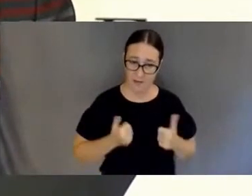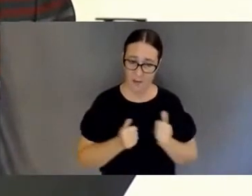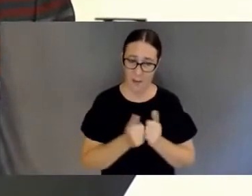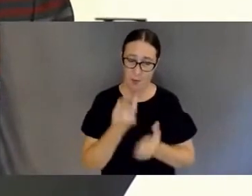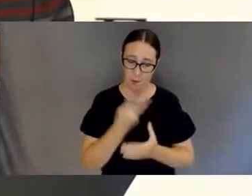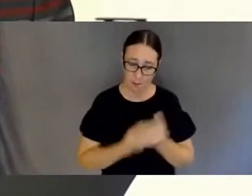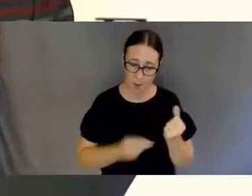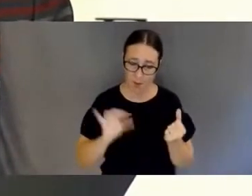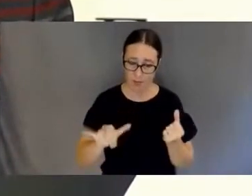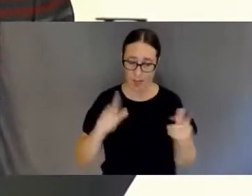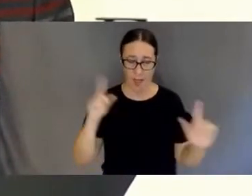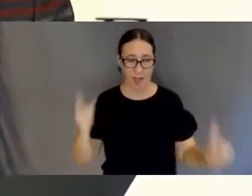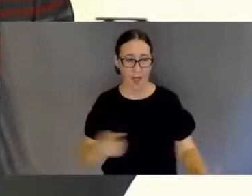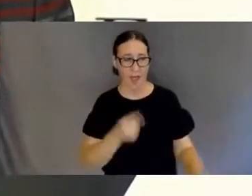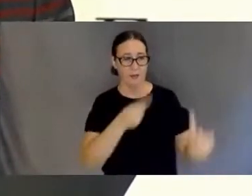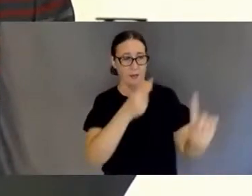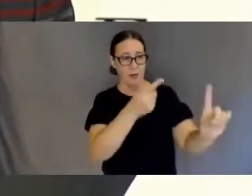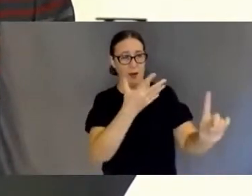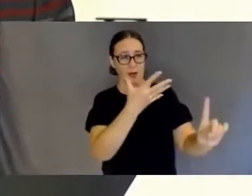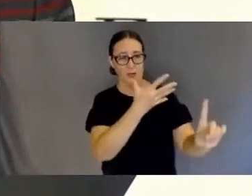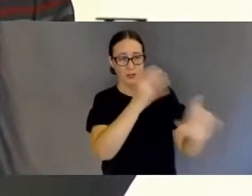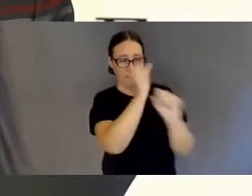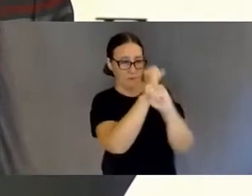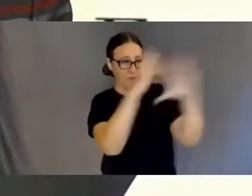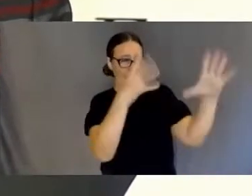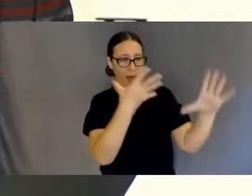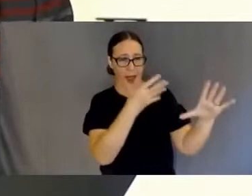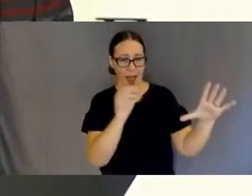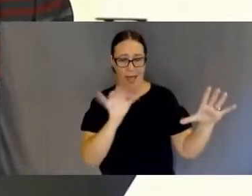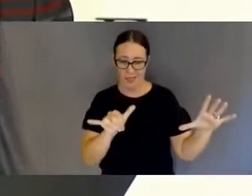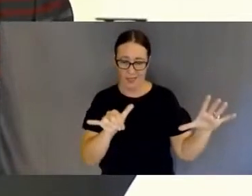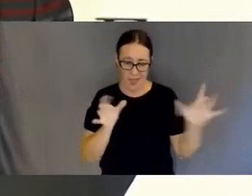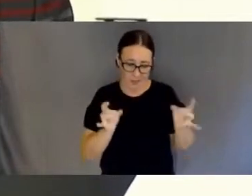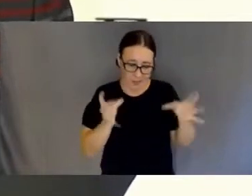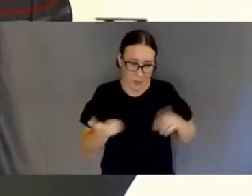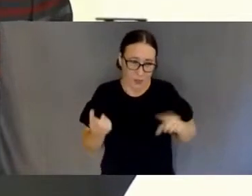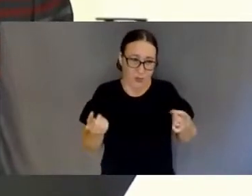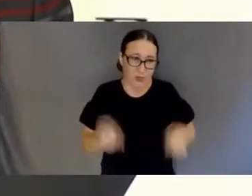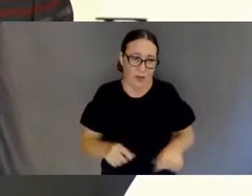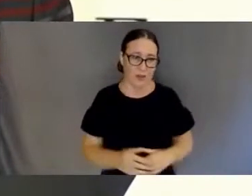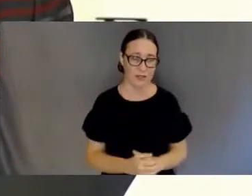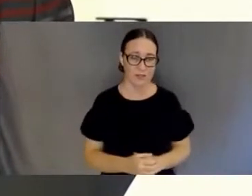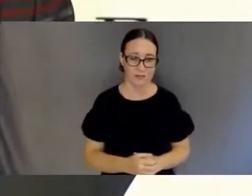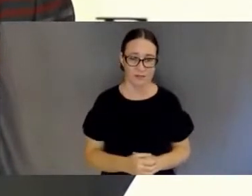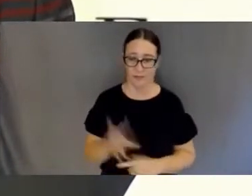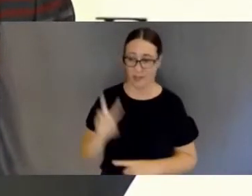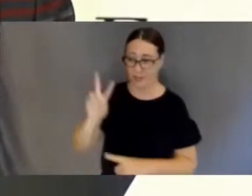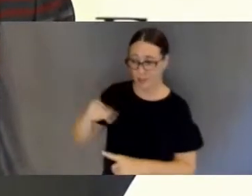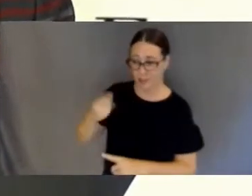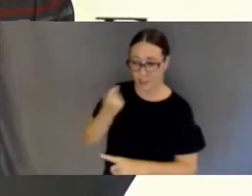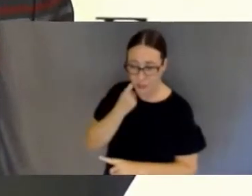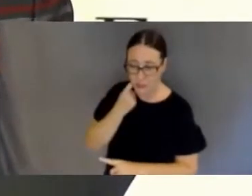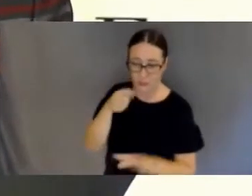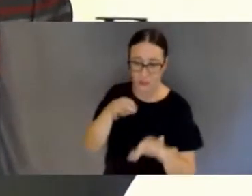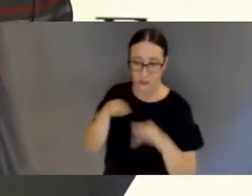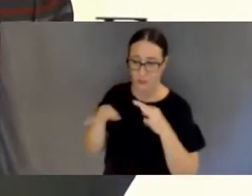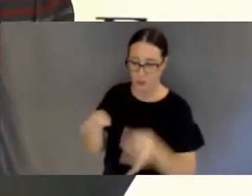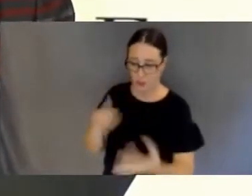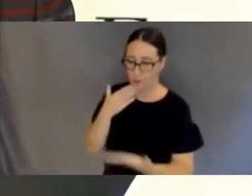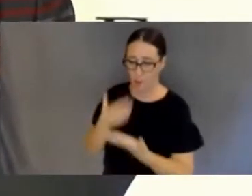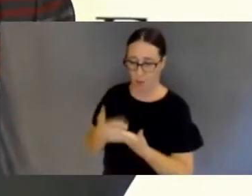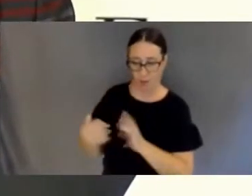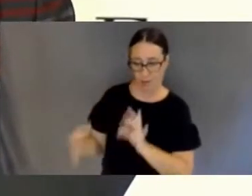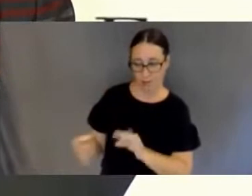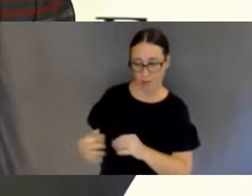that aspiration and that tragedy. The Vice President just described this very well.